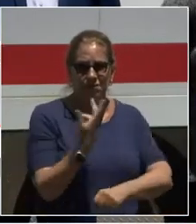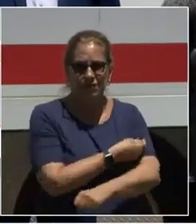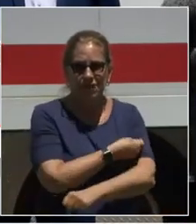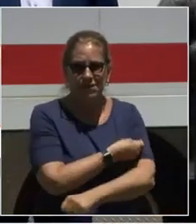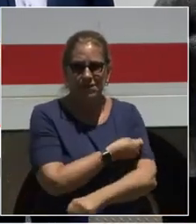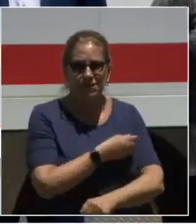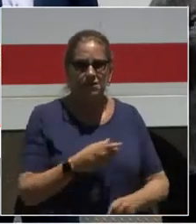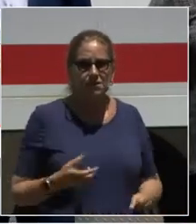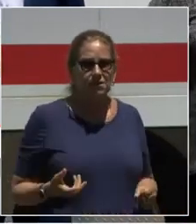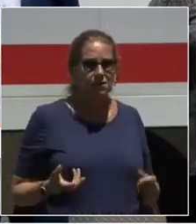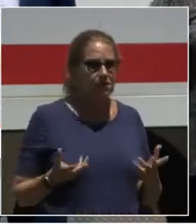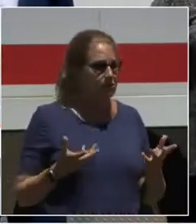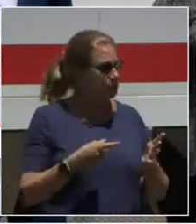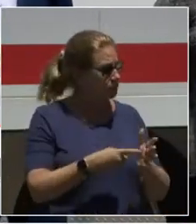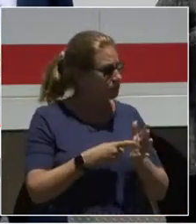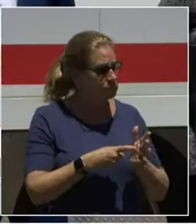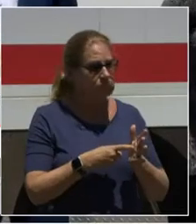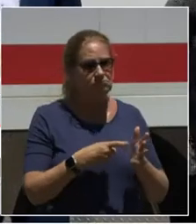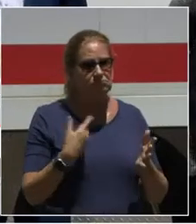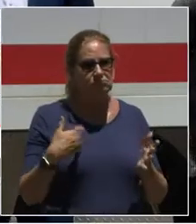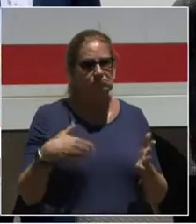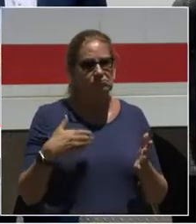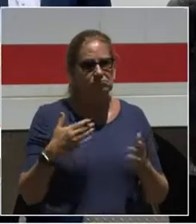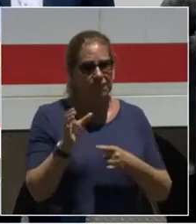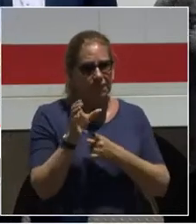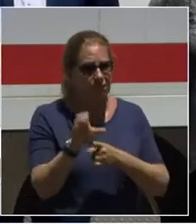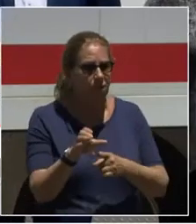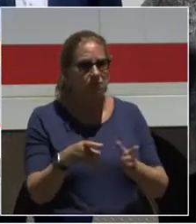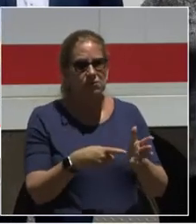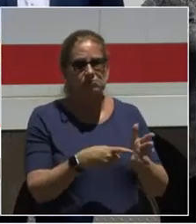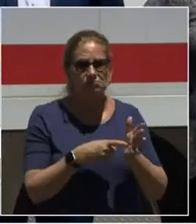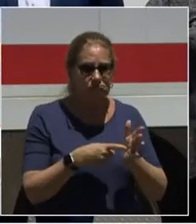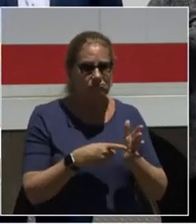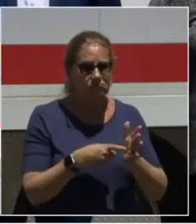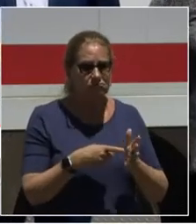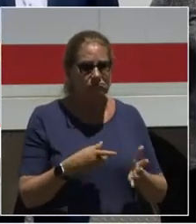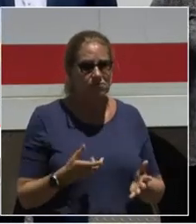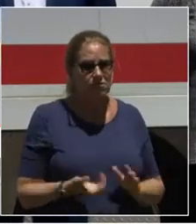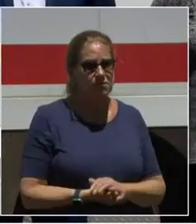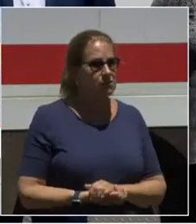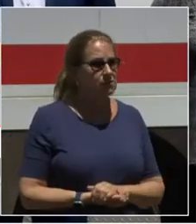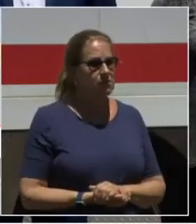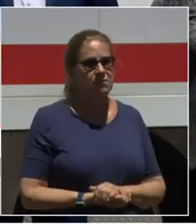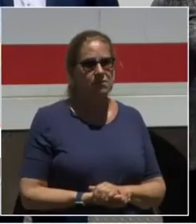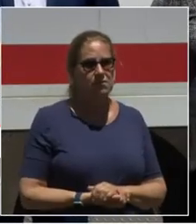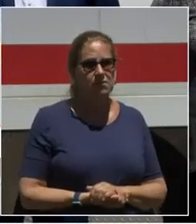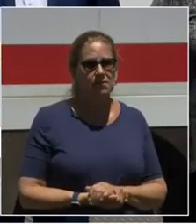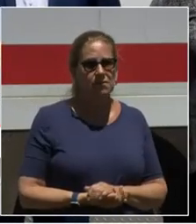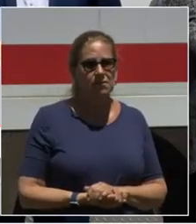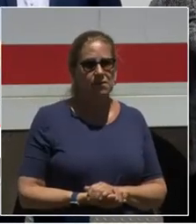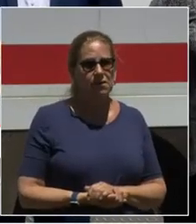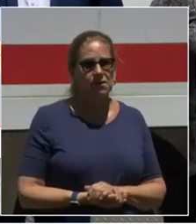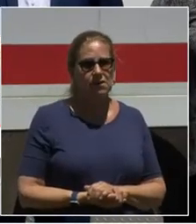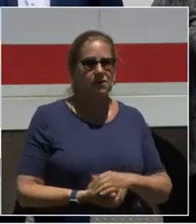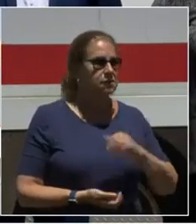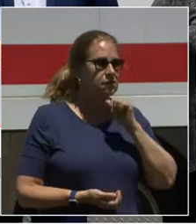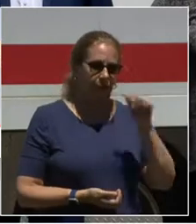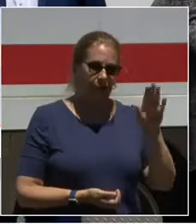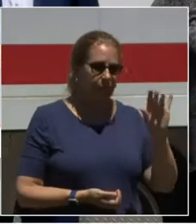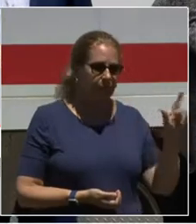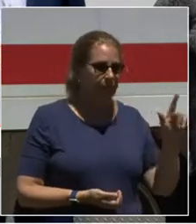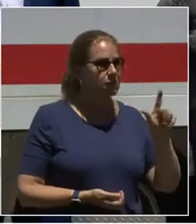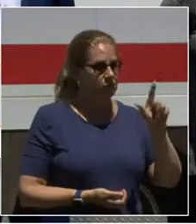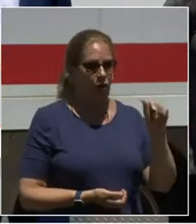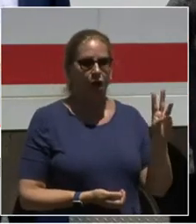know it doesn't go in effect until there's Let me FDA ask the approval. council member to address no longer a bill, but the law. And